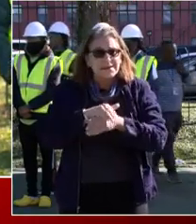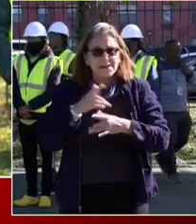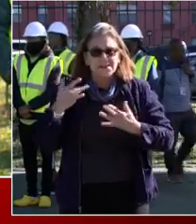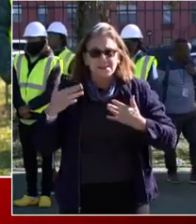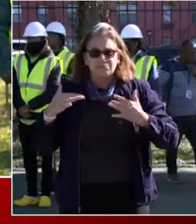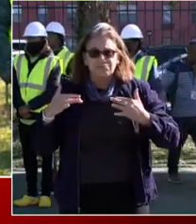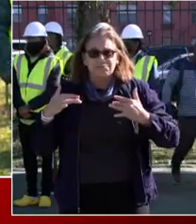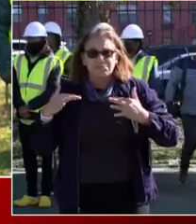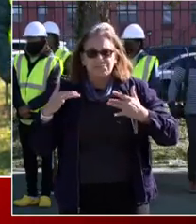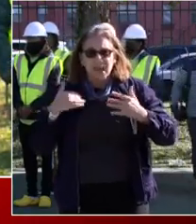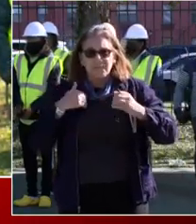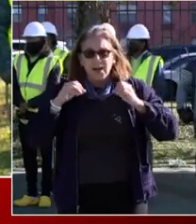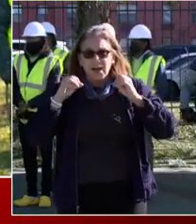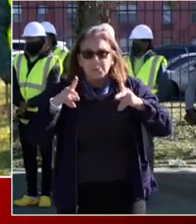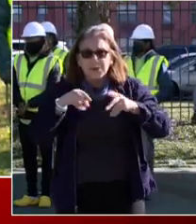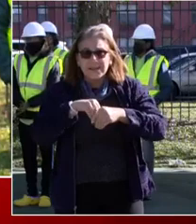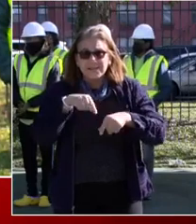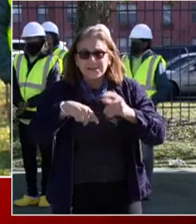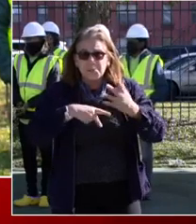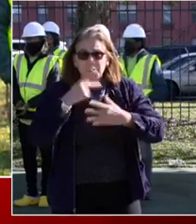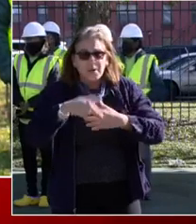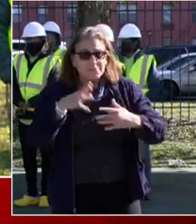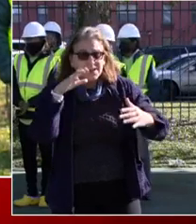fair shot. That's a fair shot.